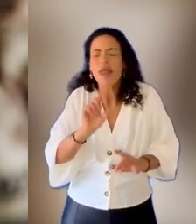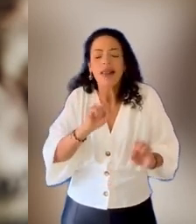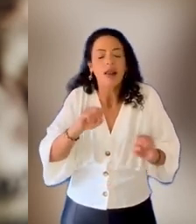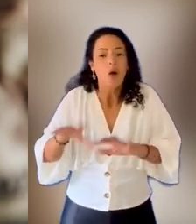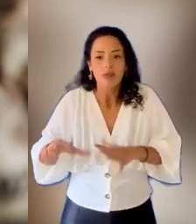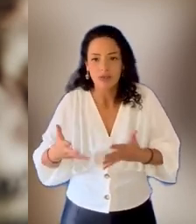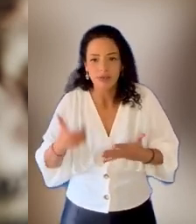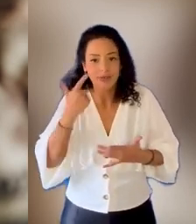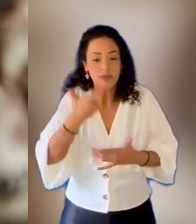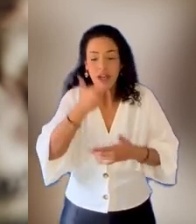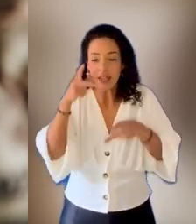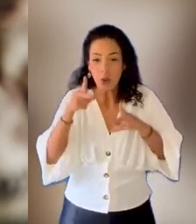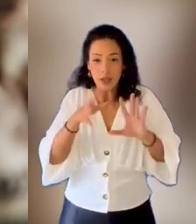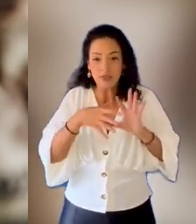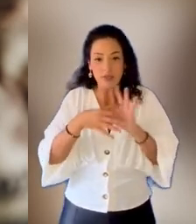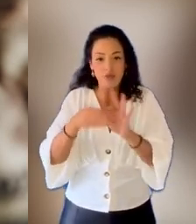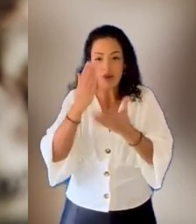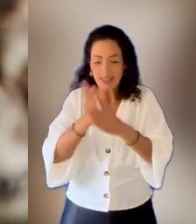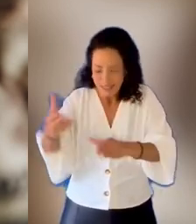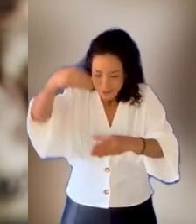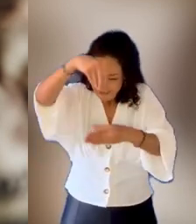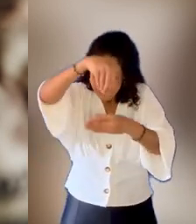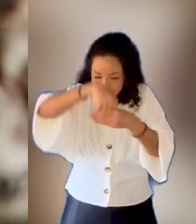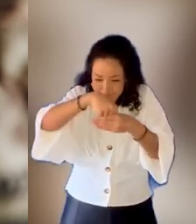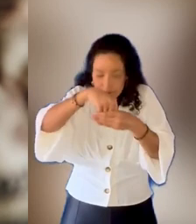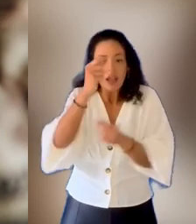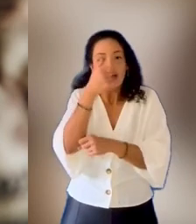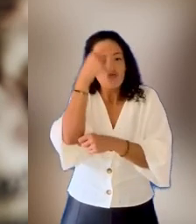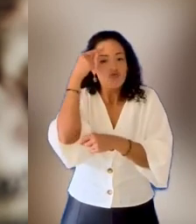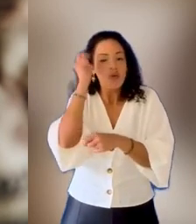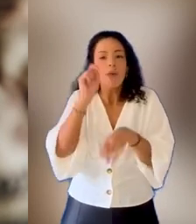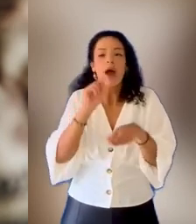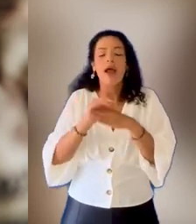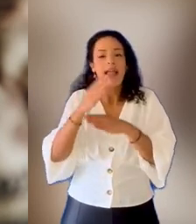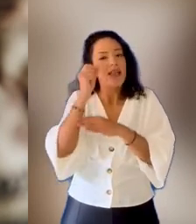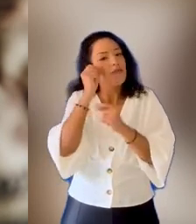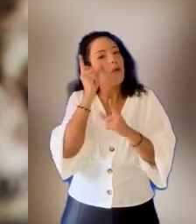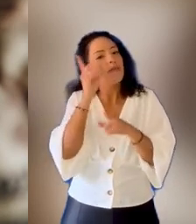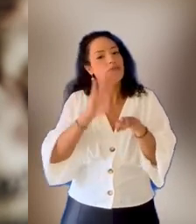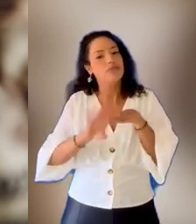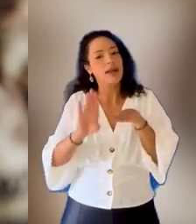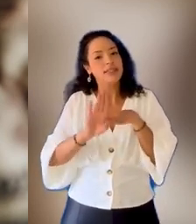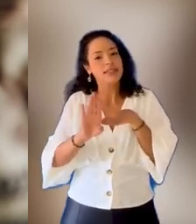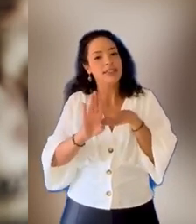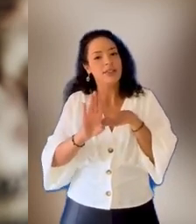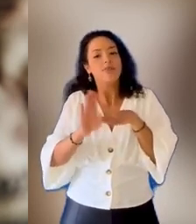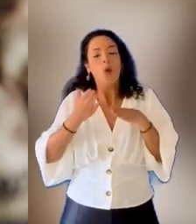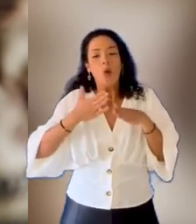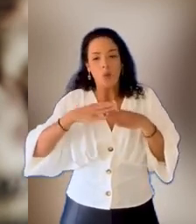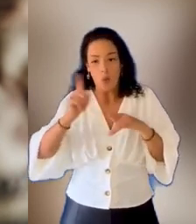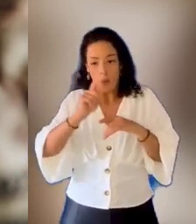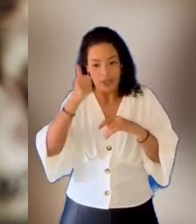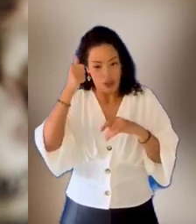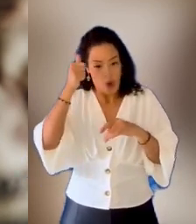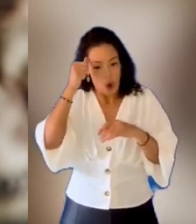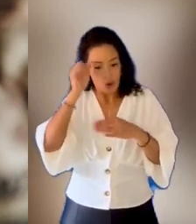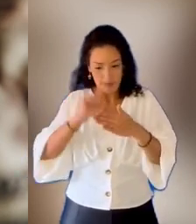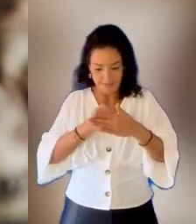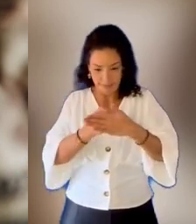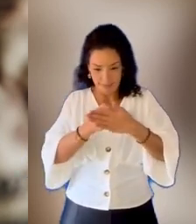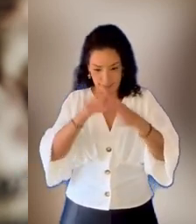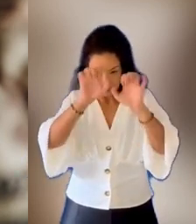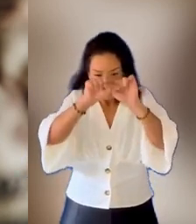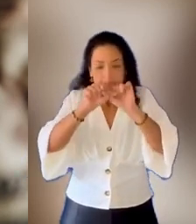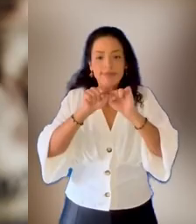a way to reconnect is the essence of trauma-informed practice, but to achieve this we must be prepared to look beyond what we already know, to create something